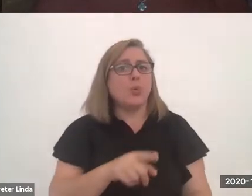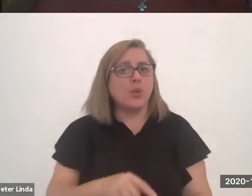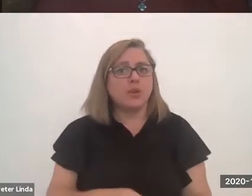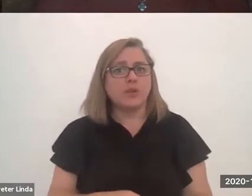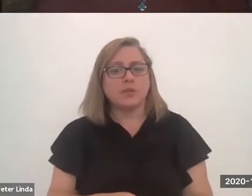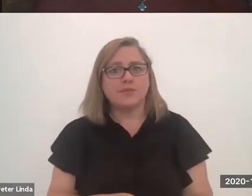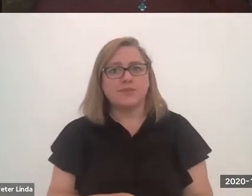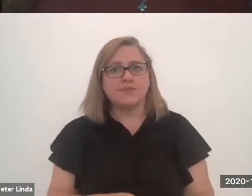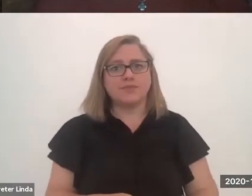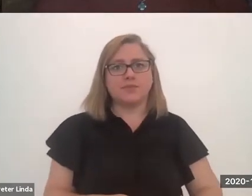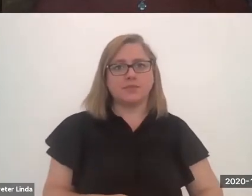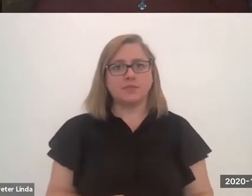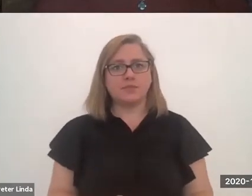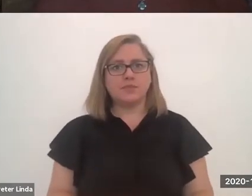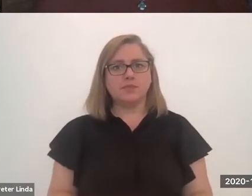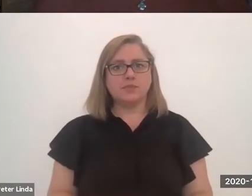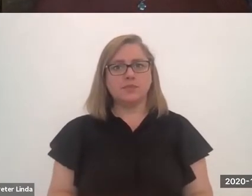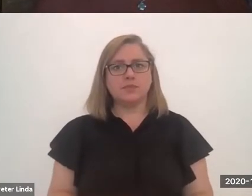guess,